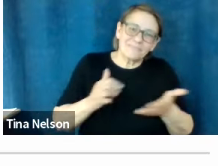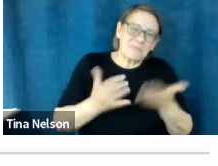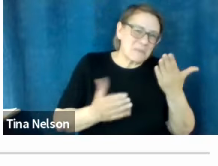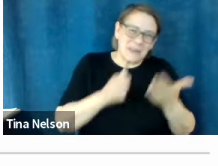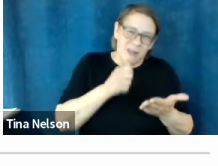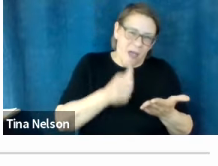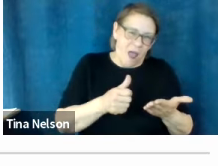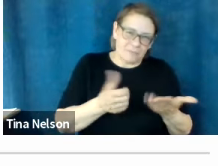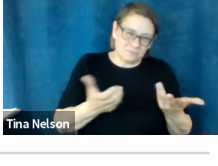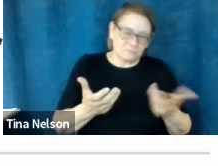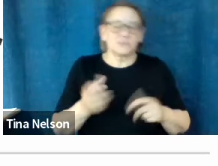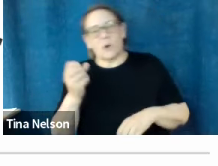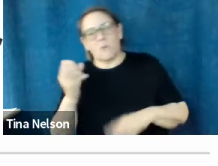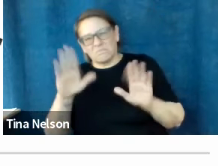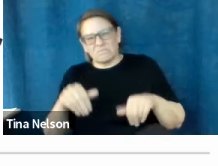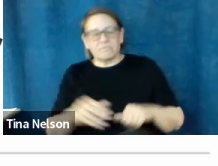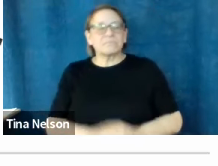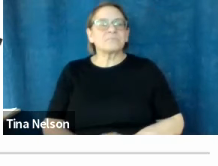keep that in mind.